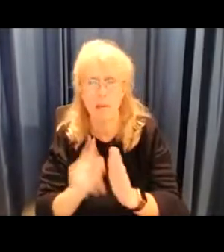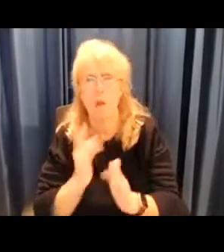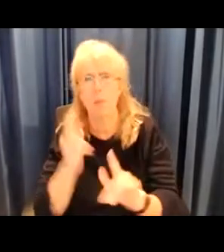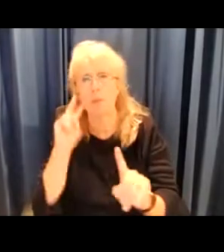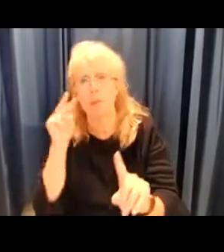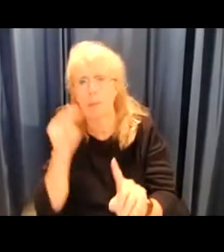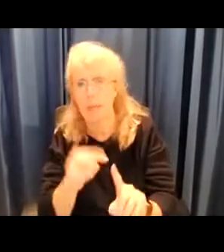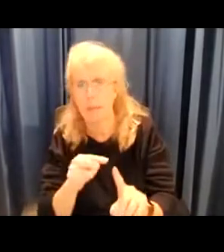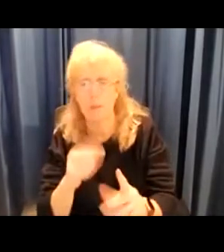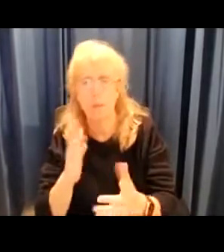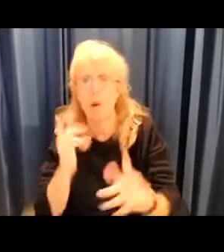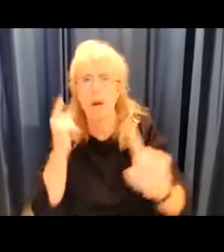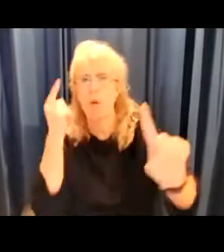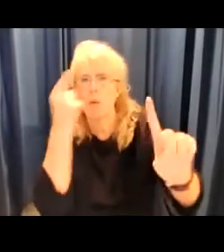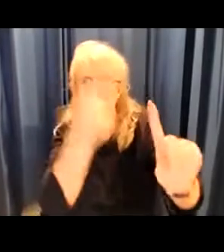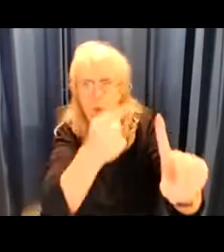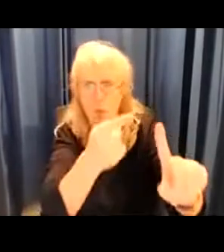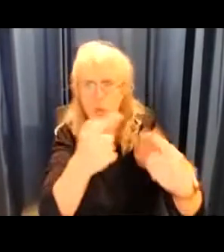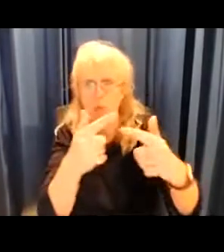But